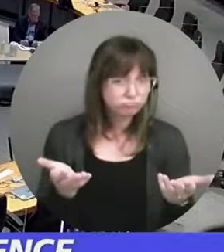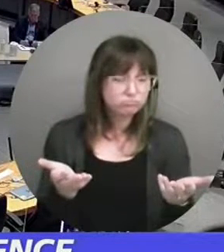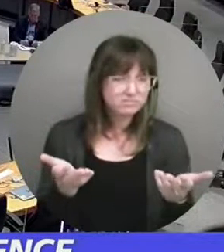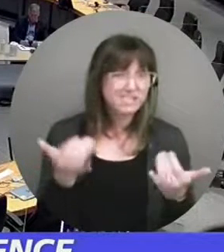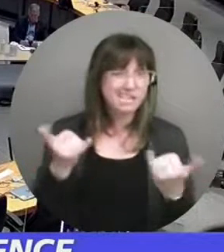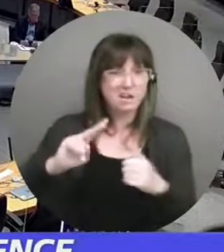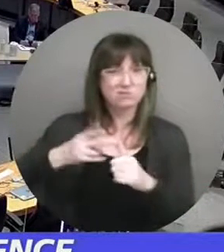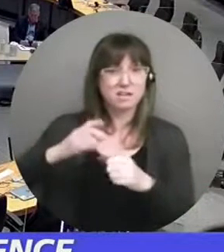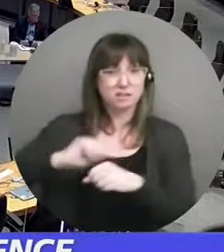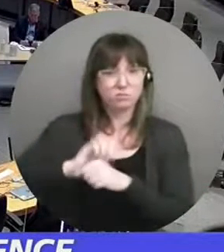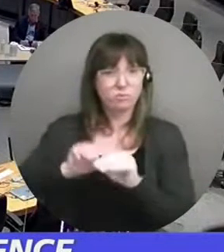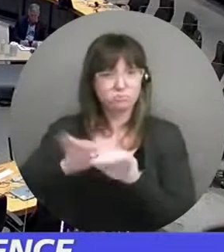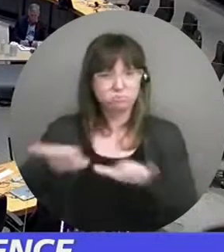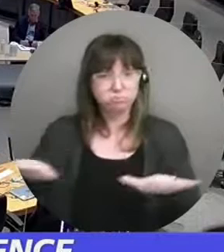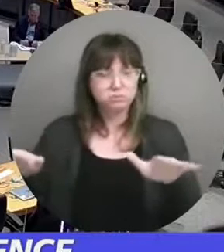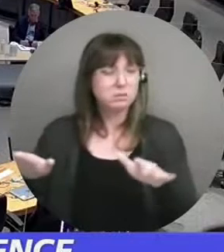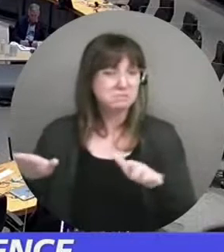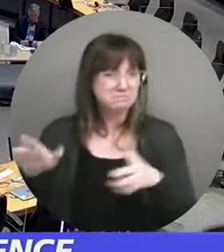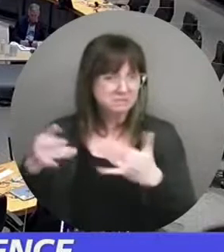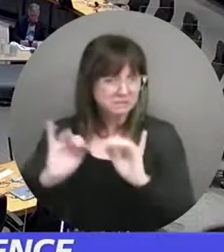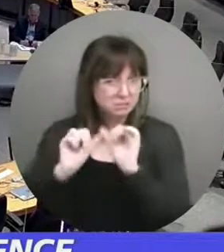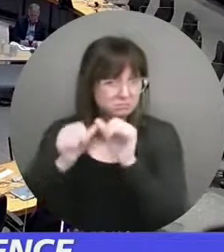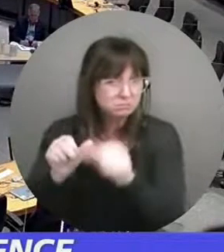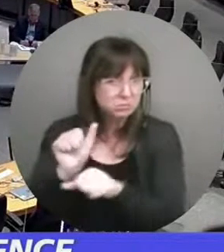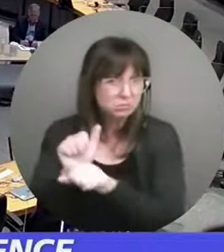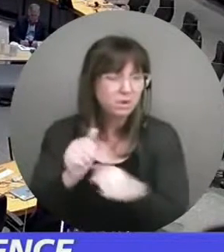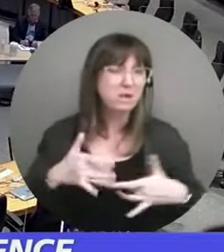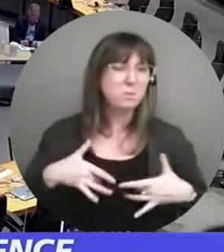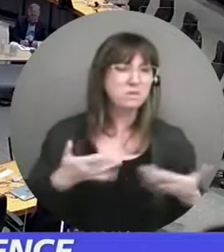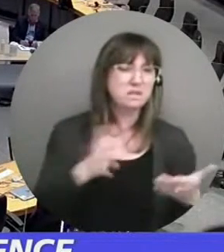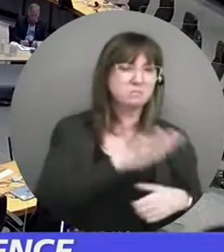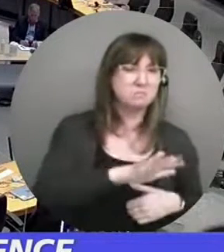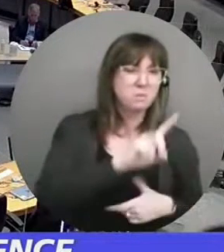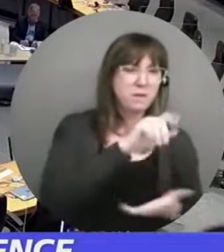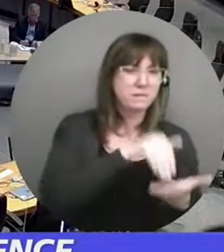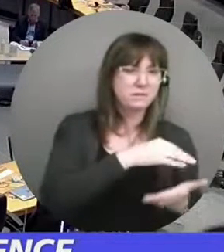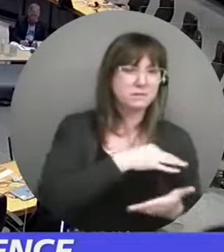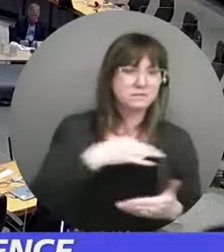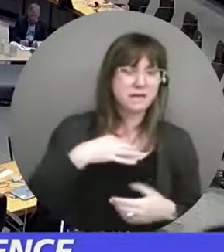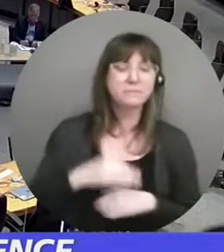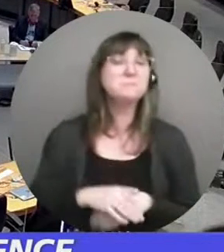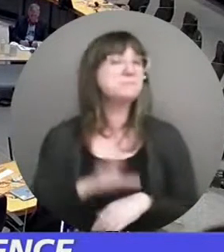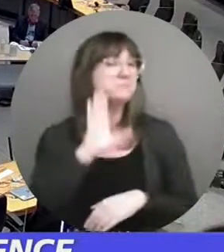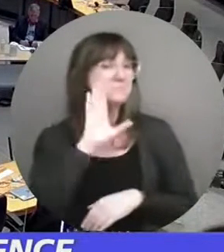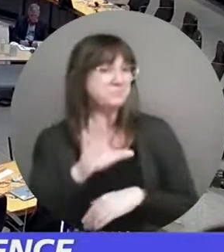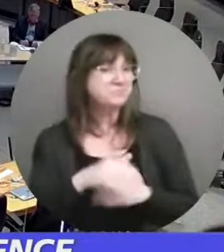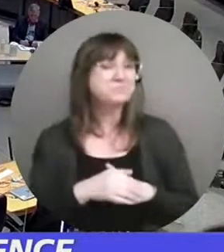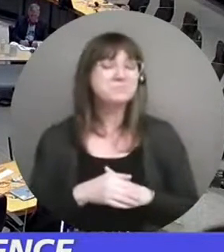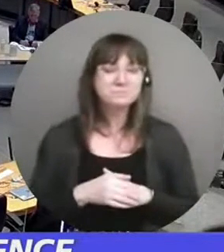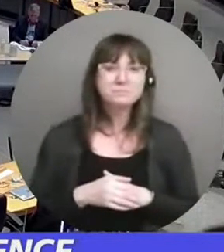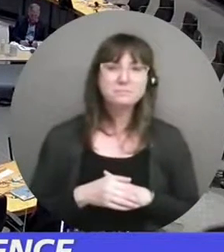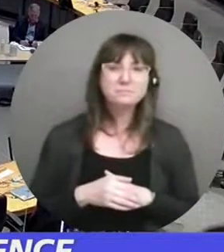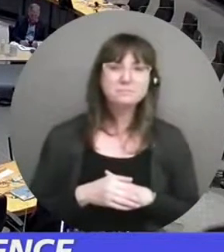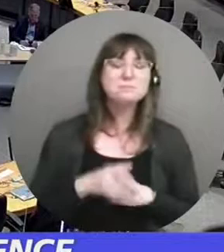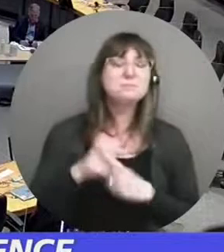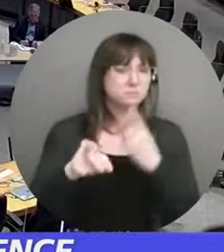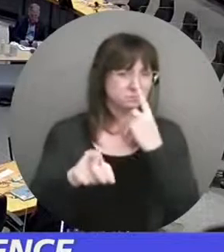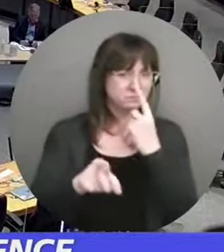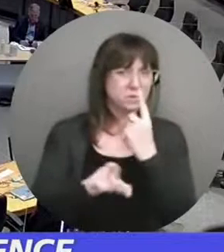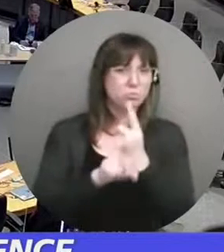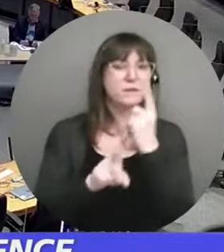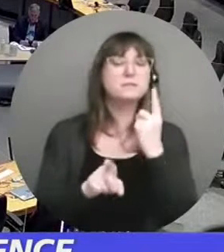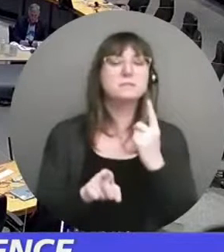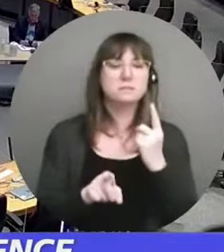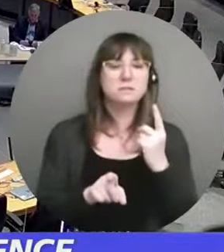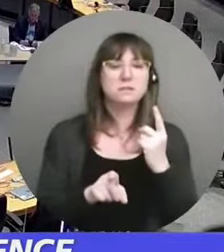what the status of those employees are. Hi, Pat. Yes, you're correct. They were placed